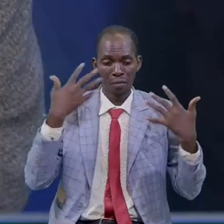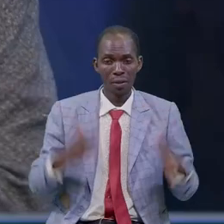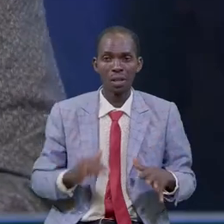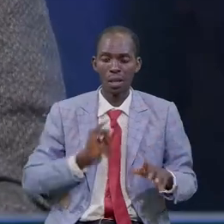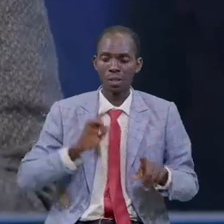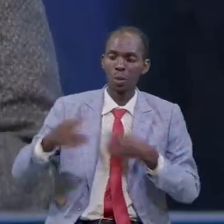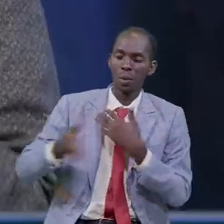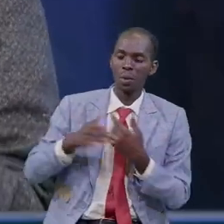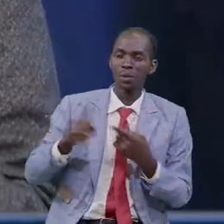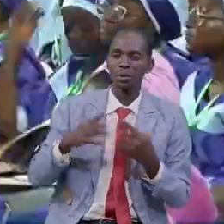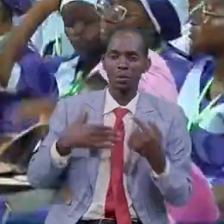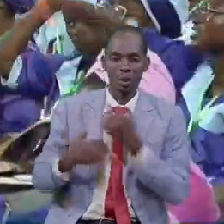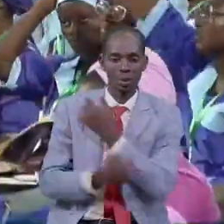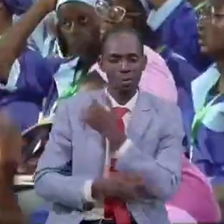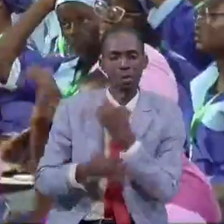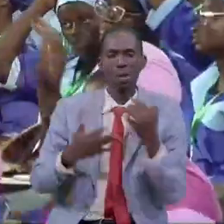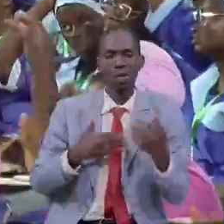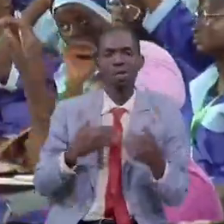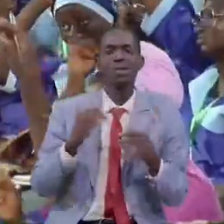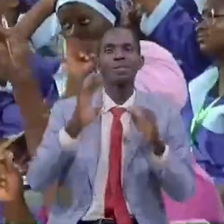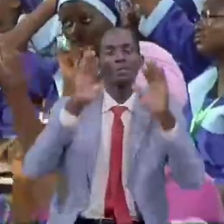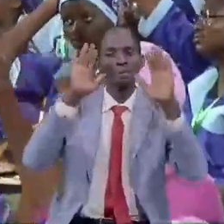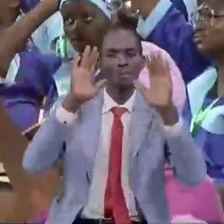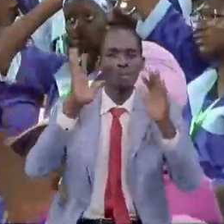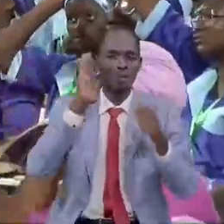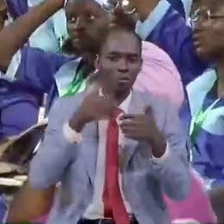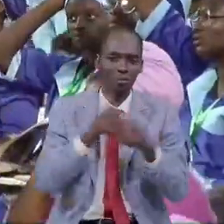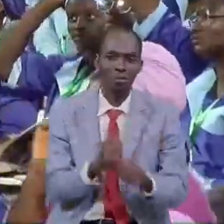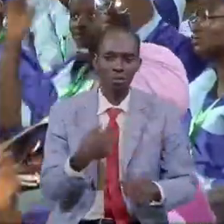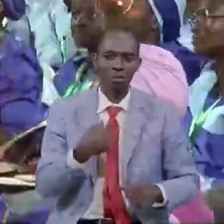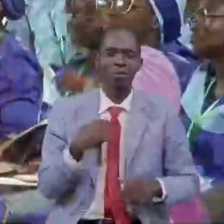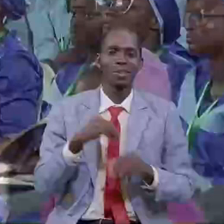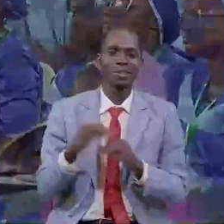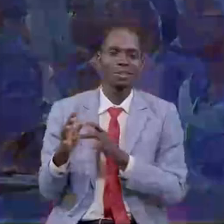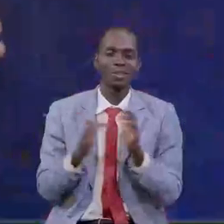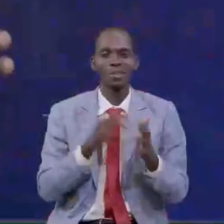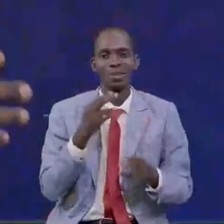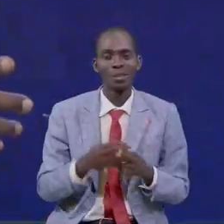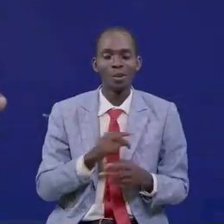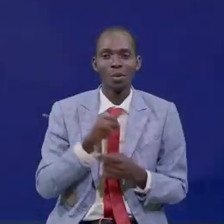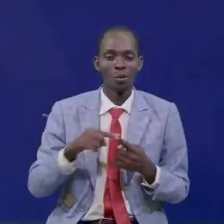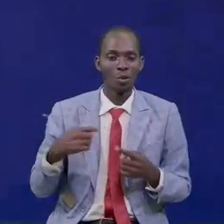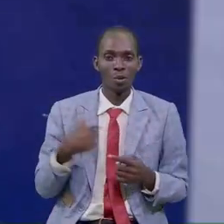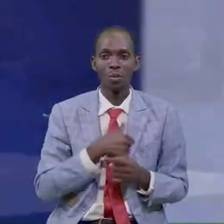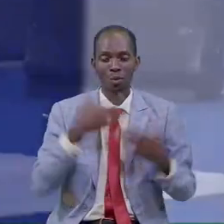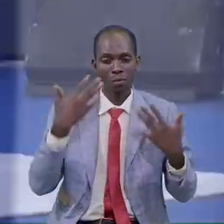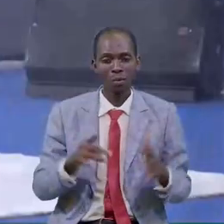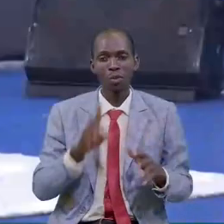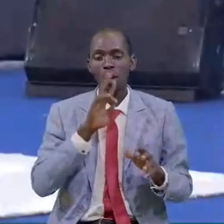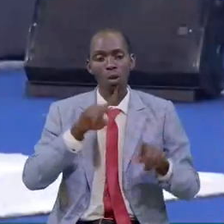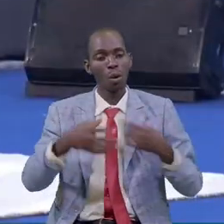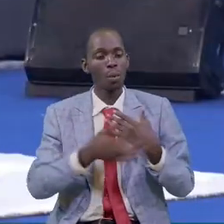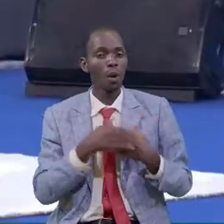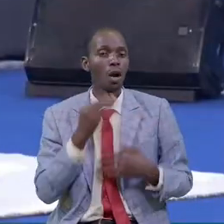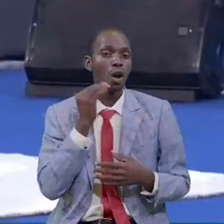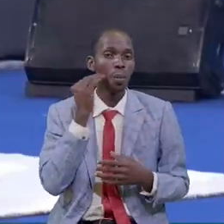signs and wonders will follow me. Lorsque nous aurons fini, je retournerai à mon pays. When we finish, you are going back home. As you are going back home,